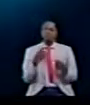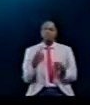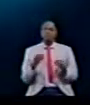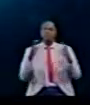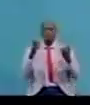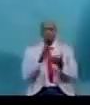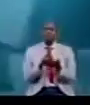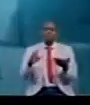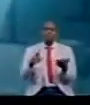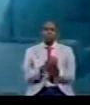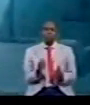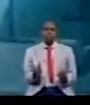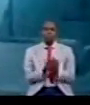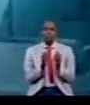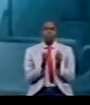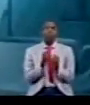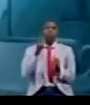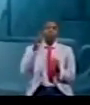was come,